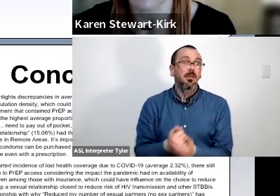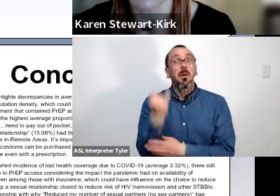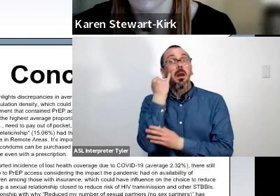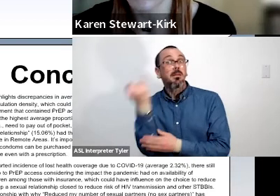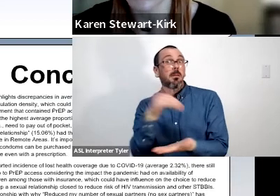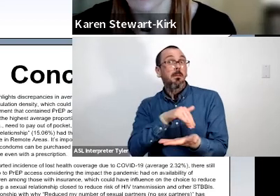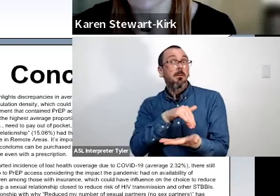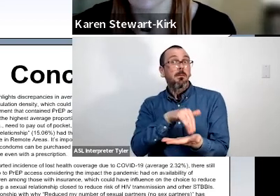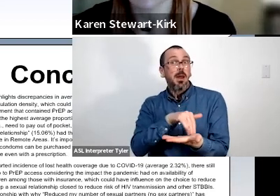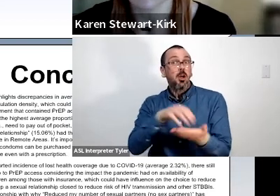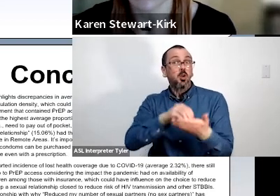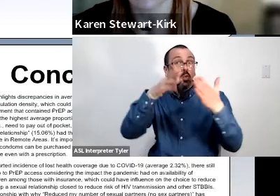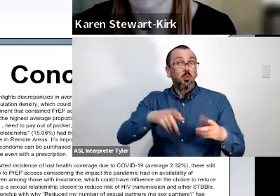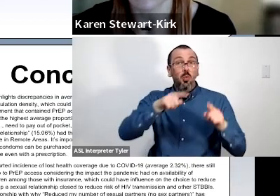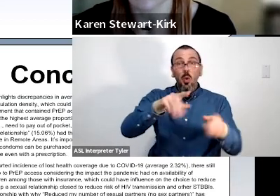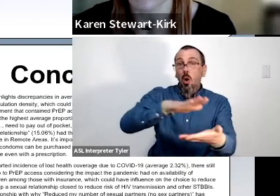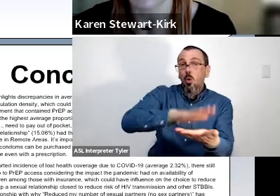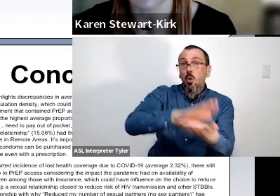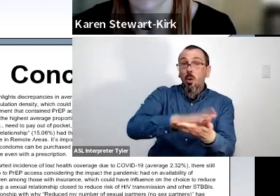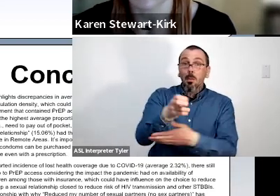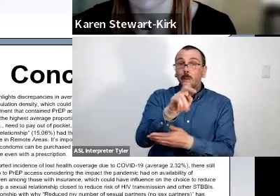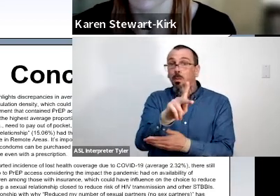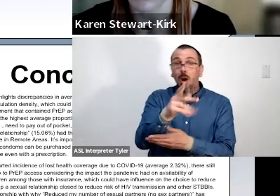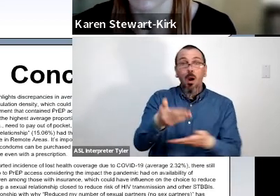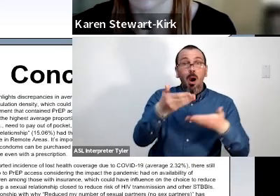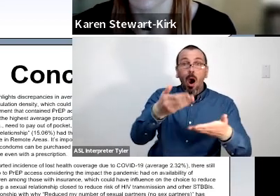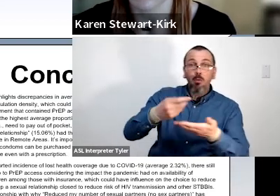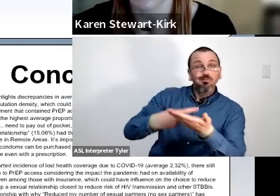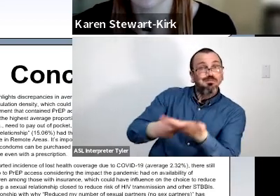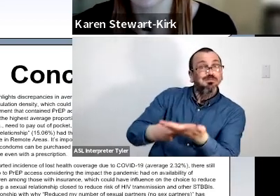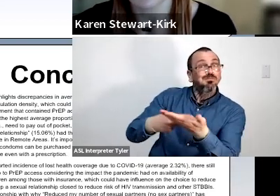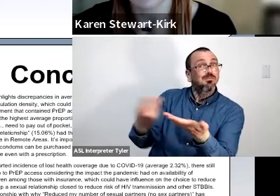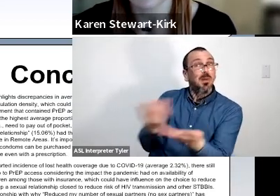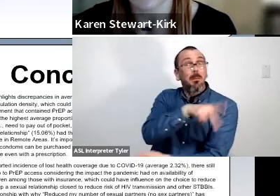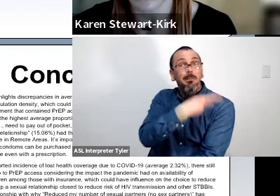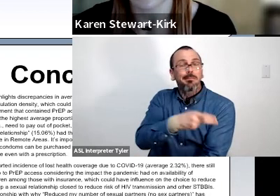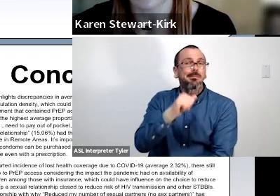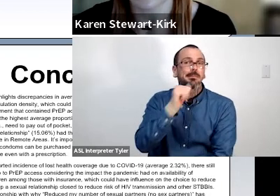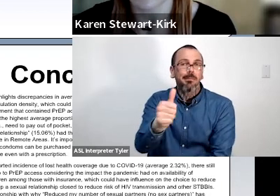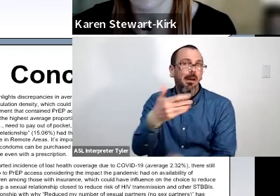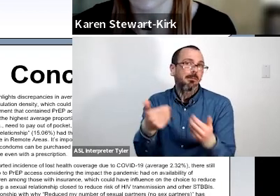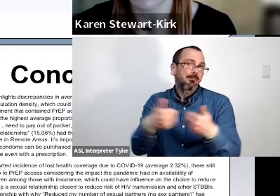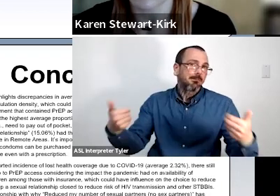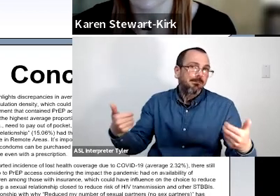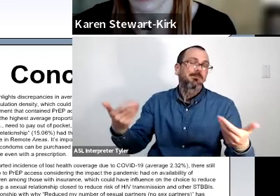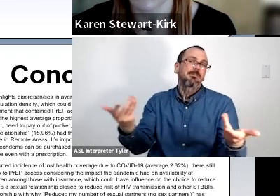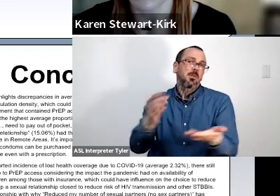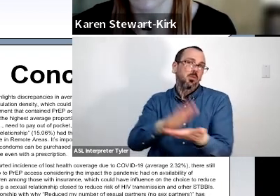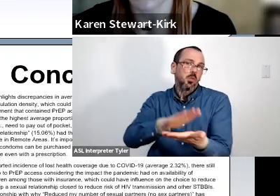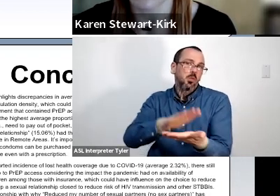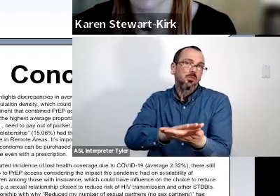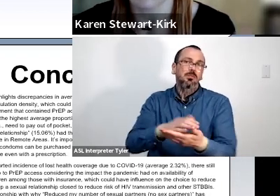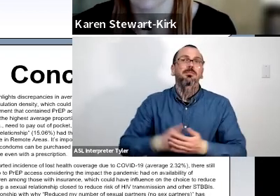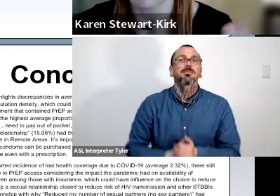in school, impacting the level of care a physician is able to provide for their patients. Previous literature highlights existing patterns between